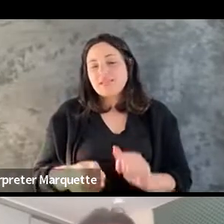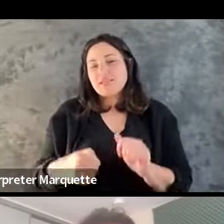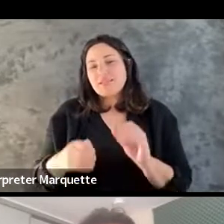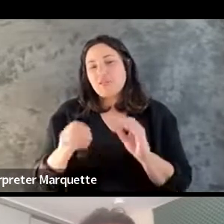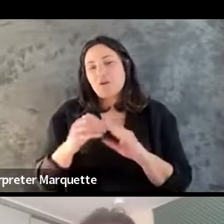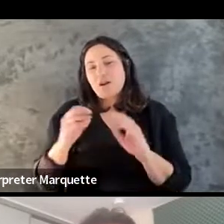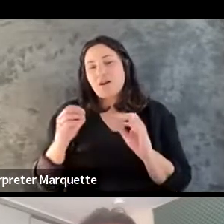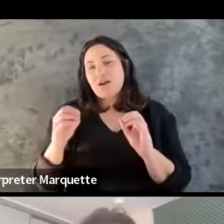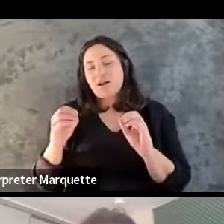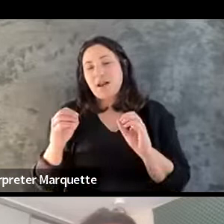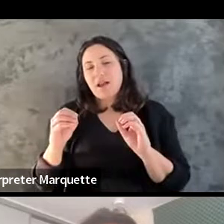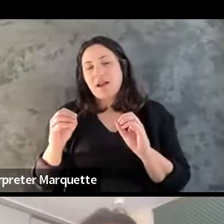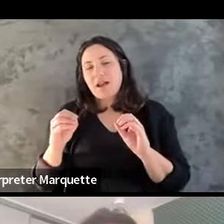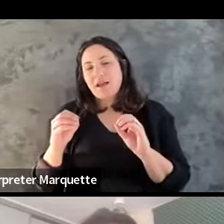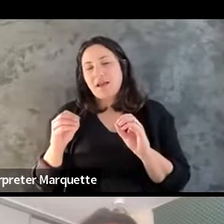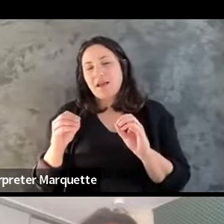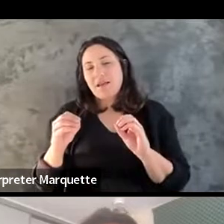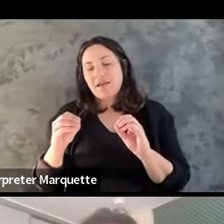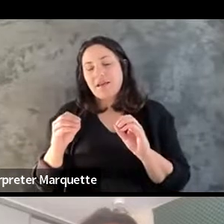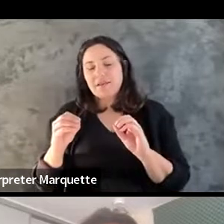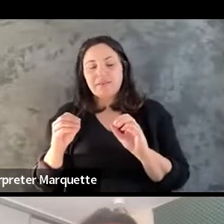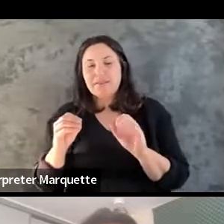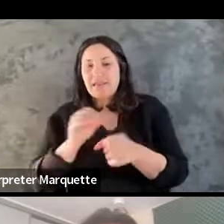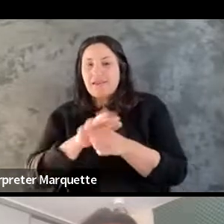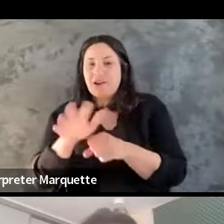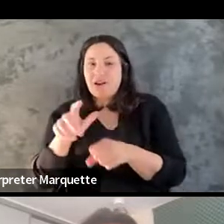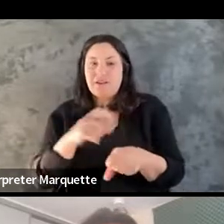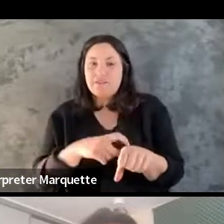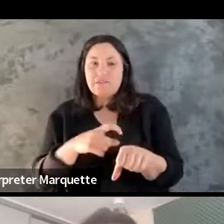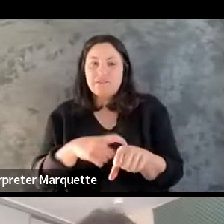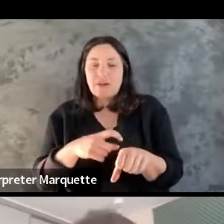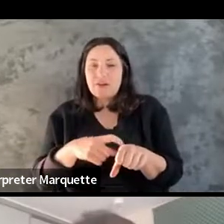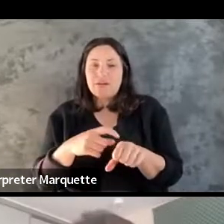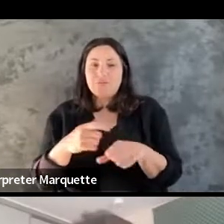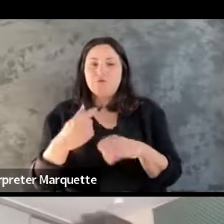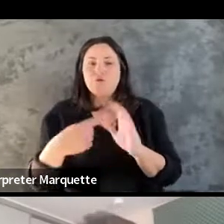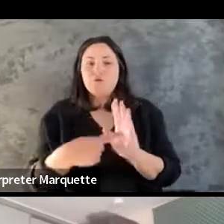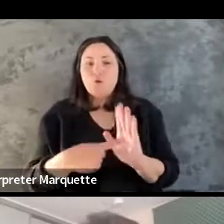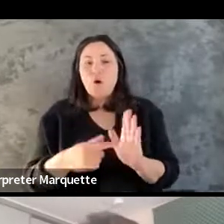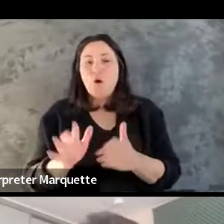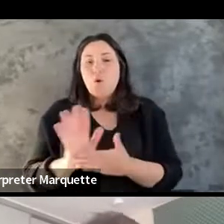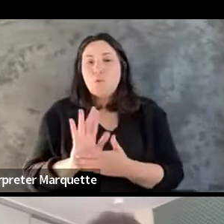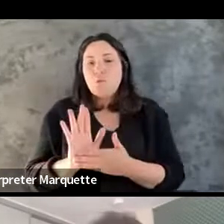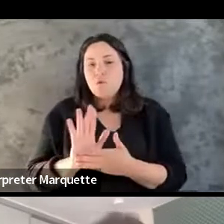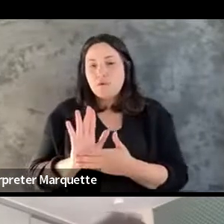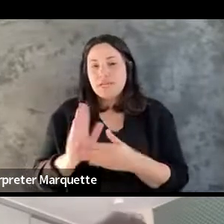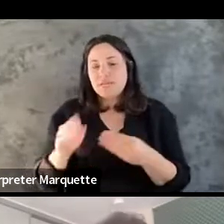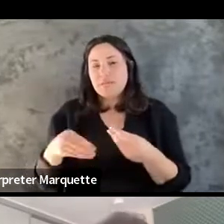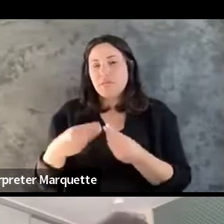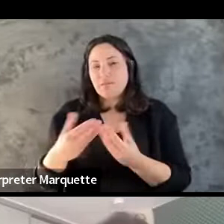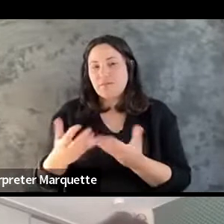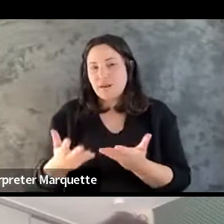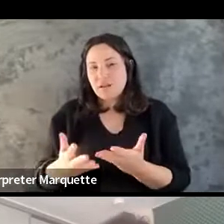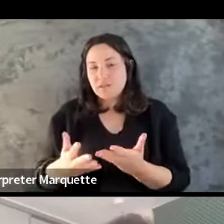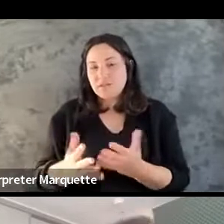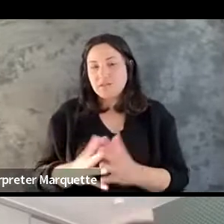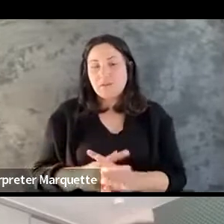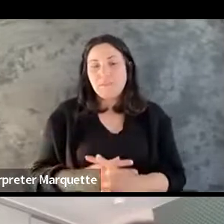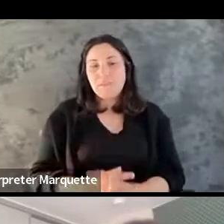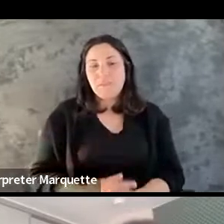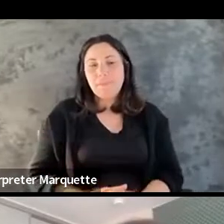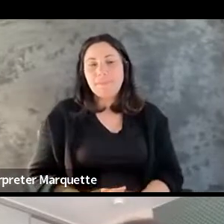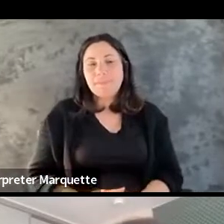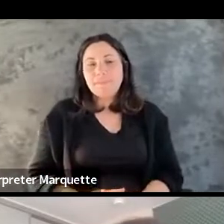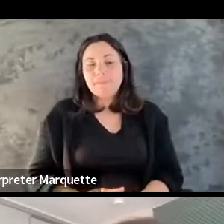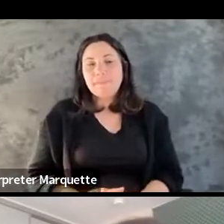fit everything I need to fit in the time that we have and give all our students all the specials that they have. So that is, I